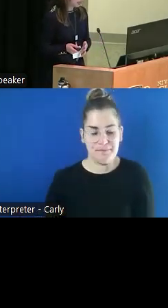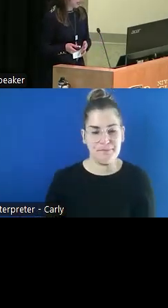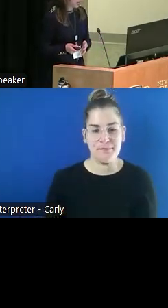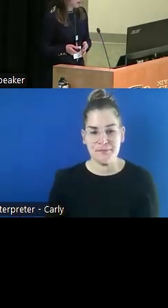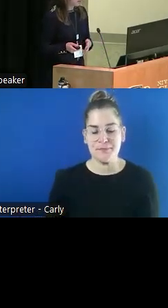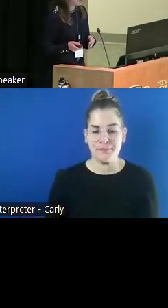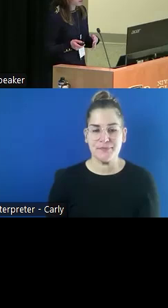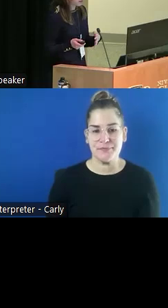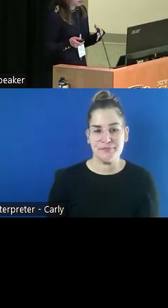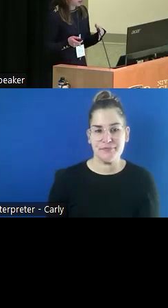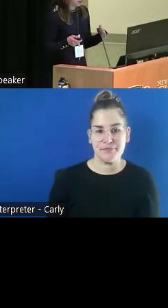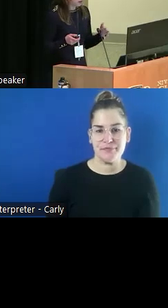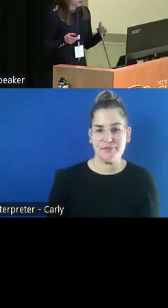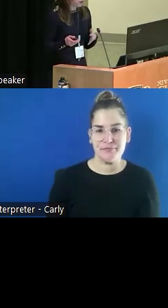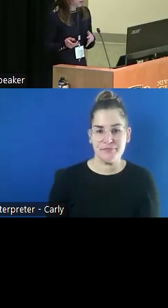that